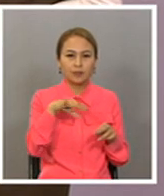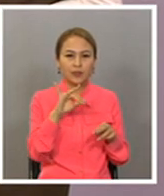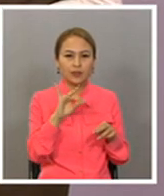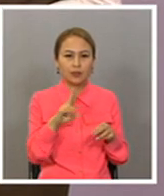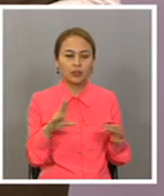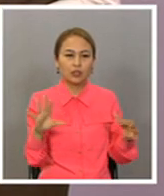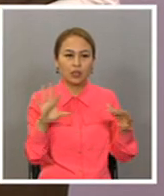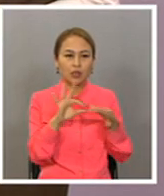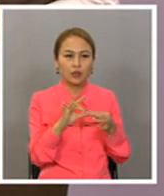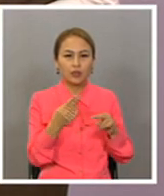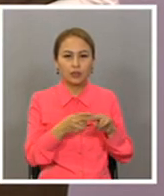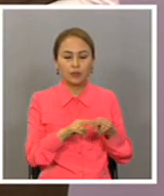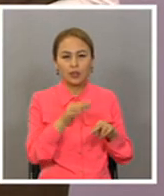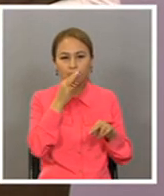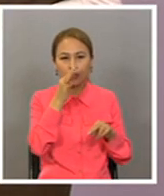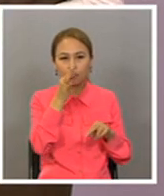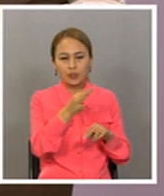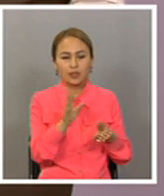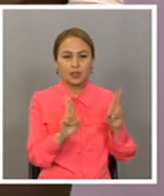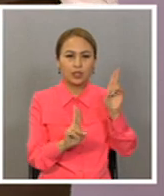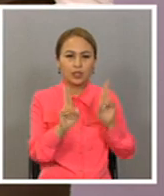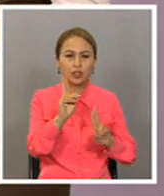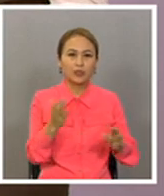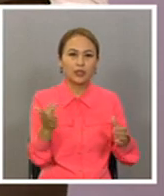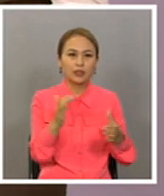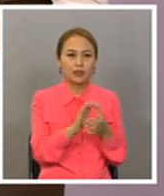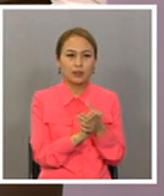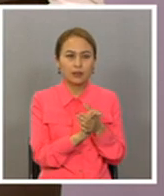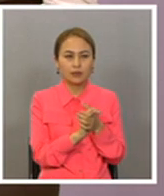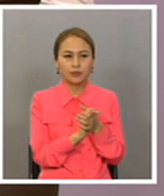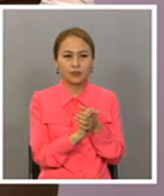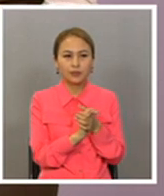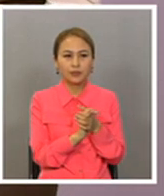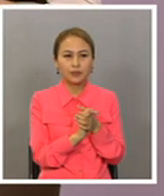deymiz. Olay bolsa erejemen tanısayık.